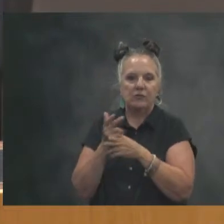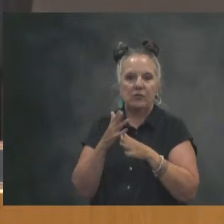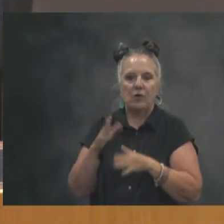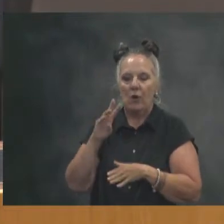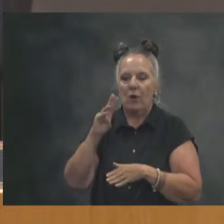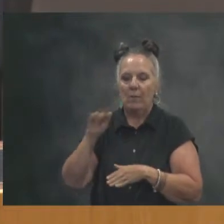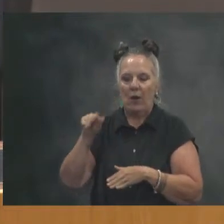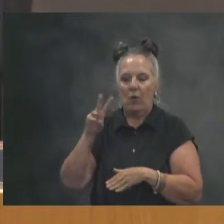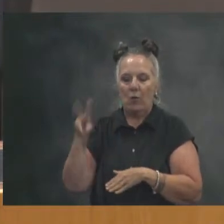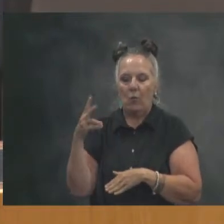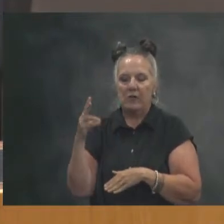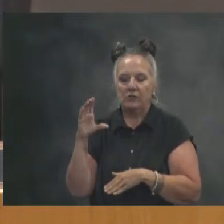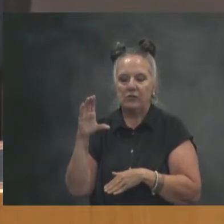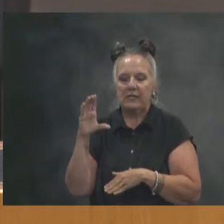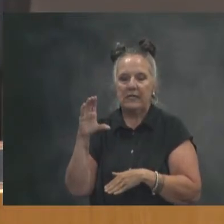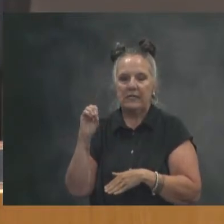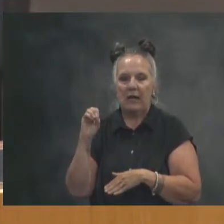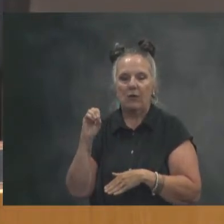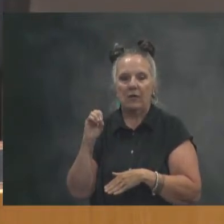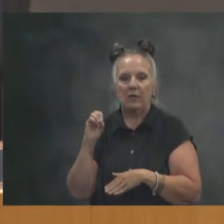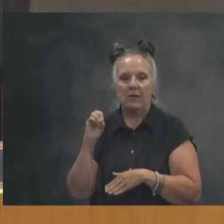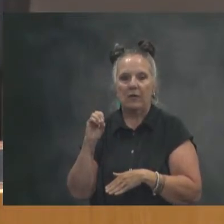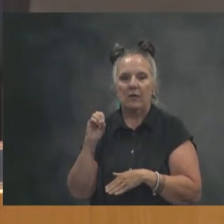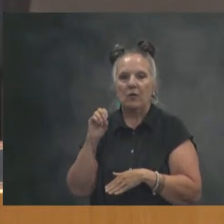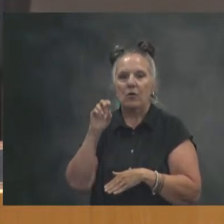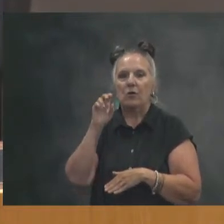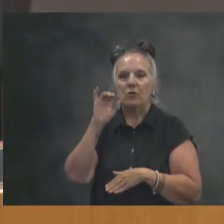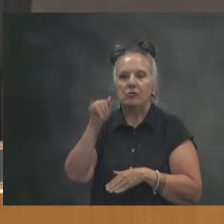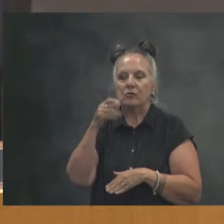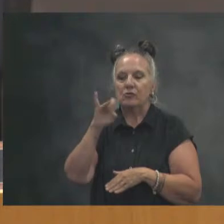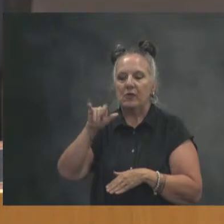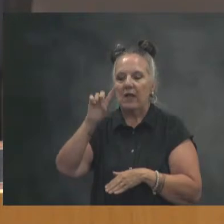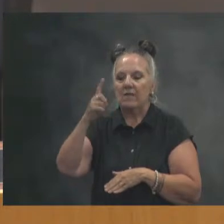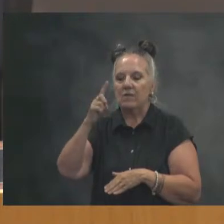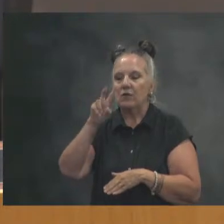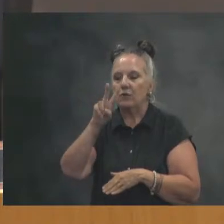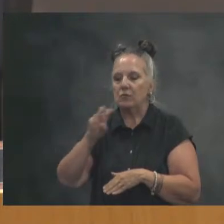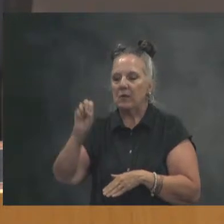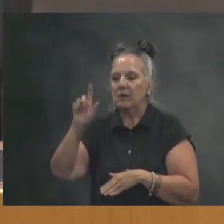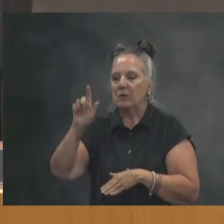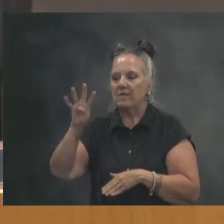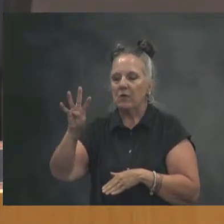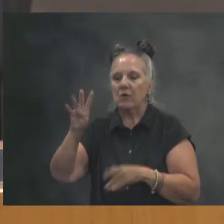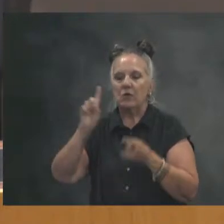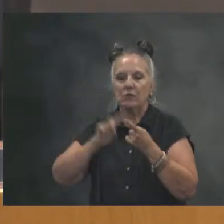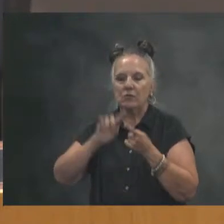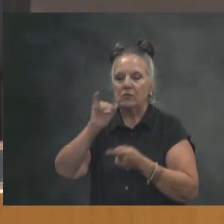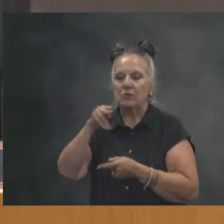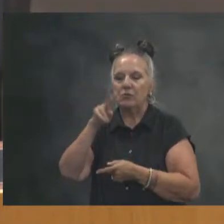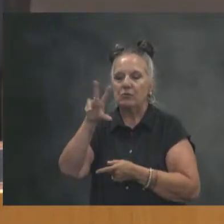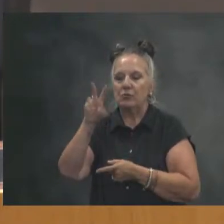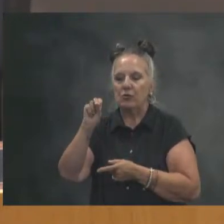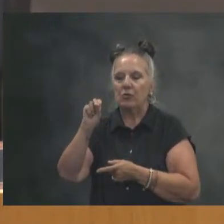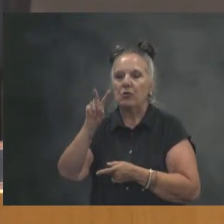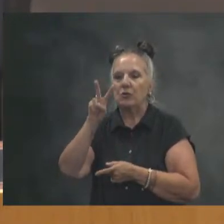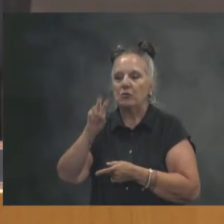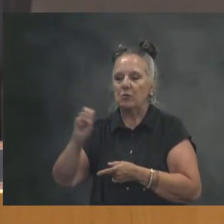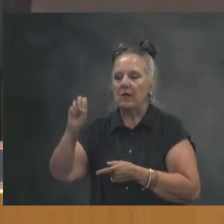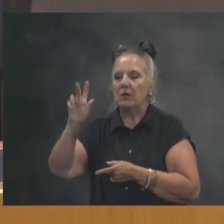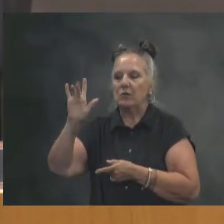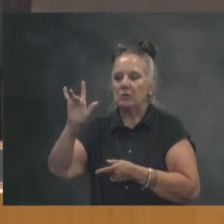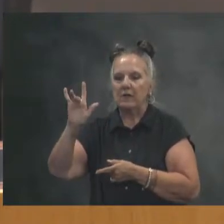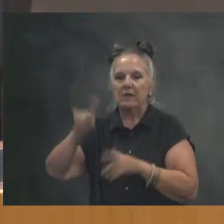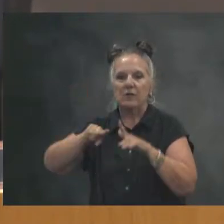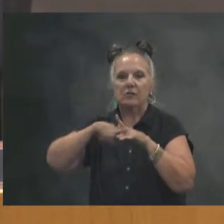of Education dated July 1st, 2024 to June 30th, 2025, and the wages effective